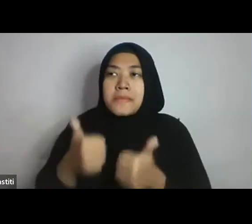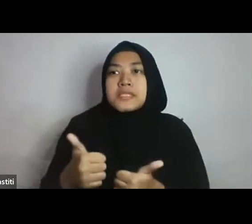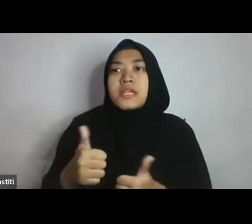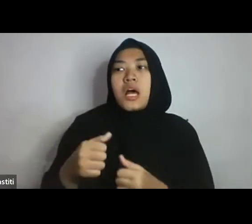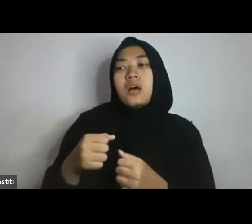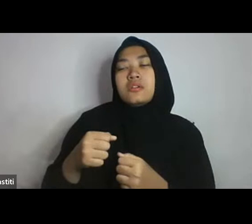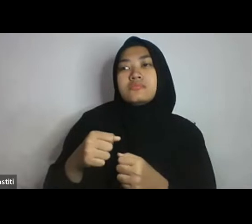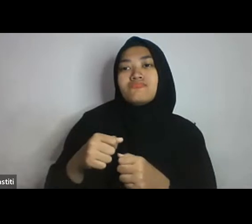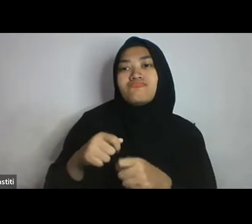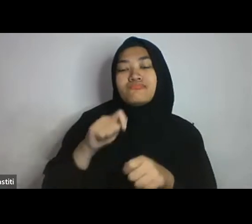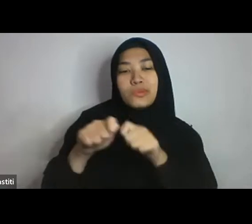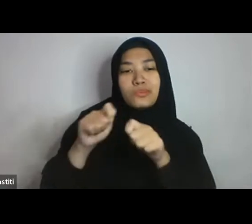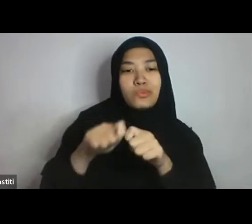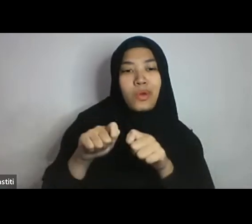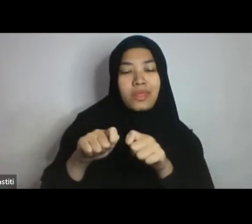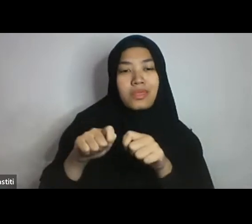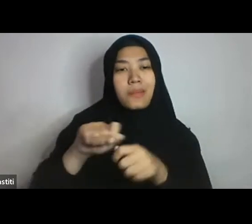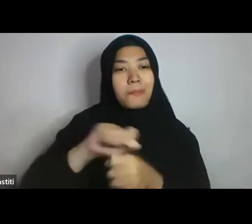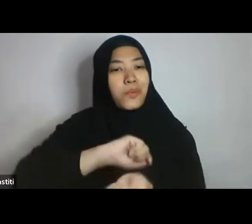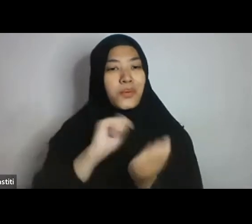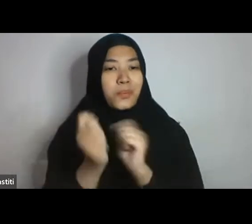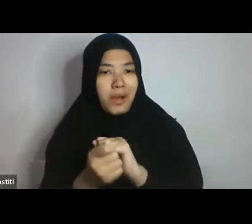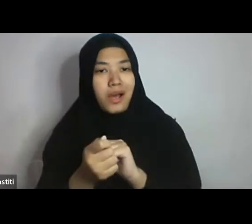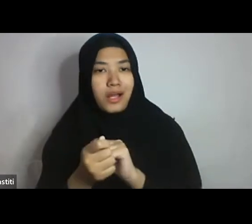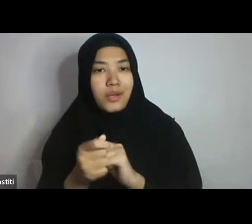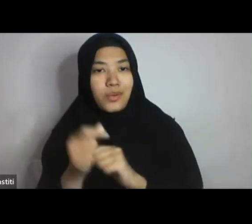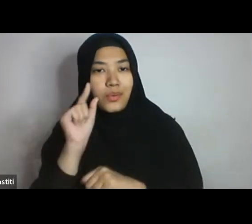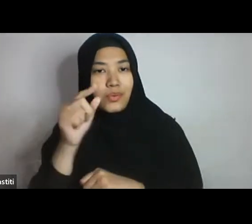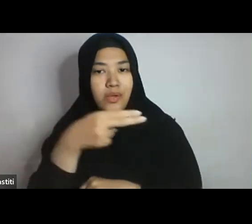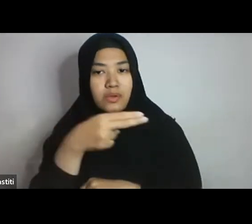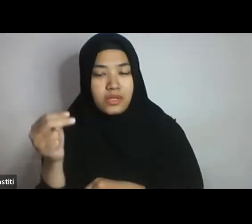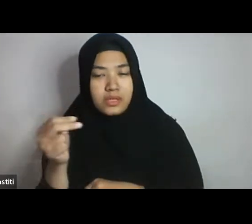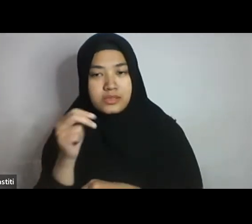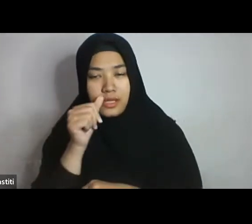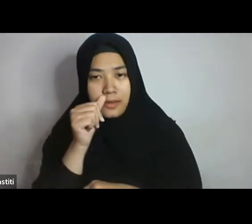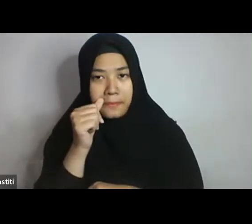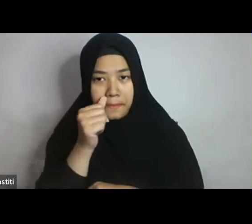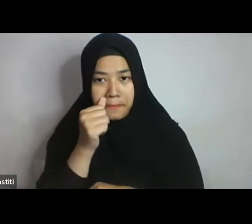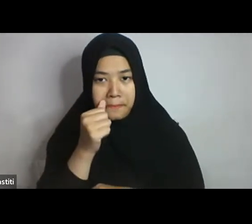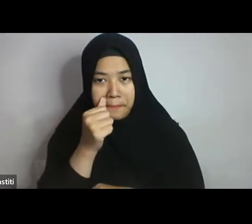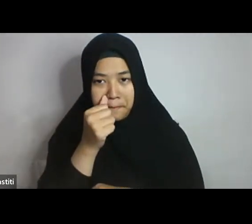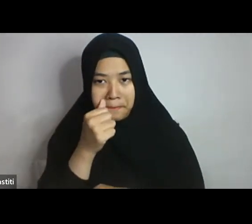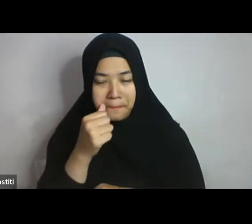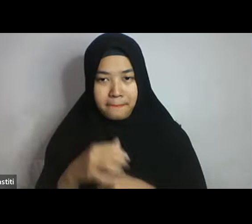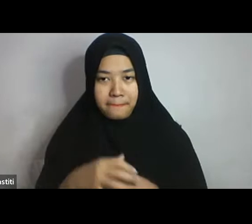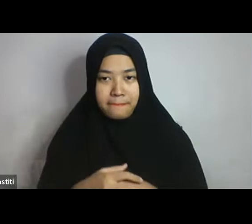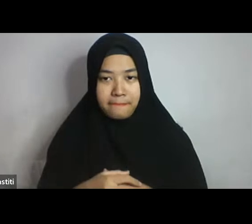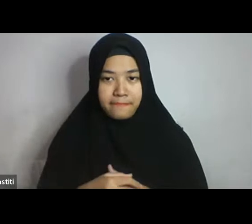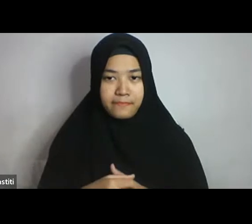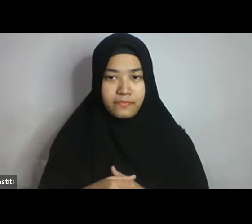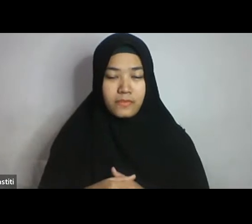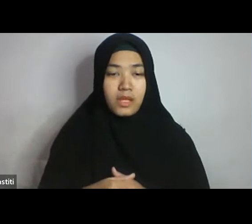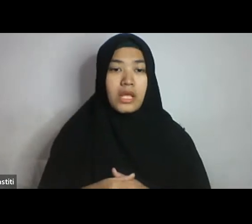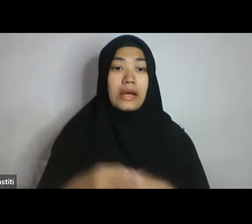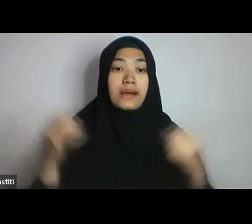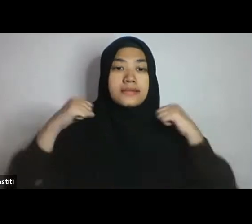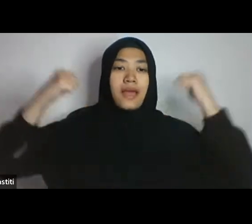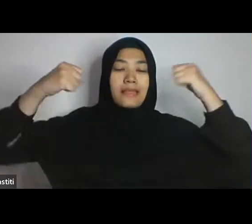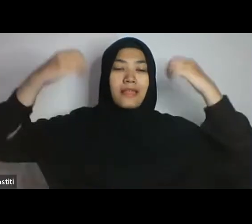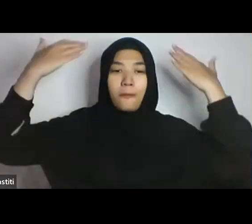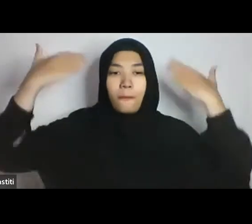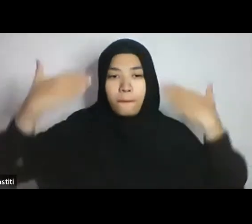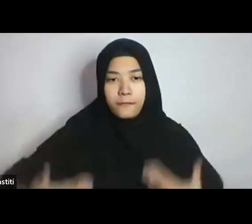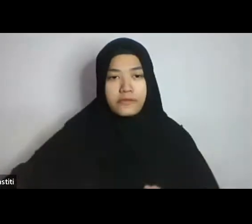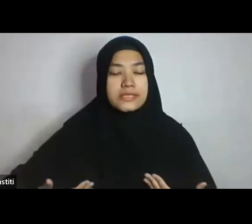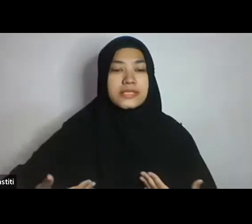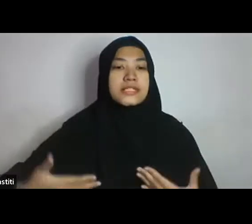Sadly, during the pandemic, the division of mental health or community psychiatry in